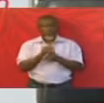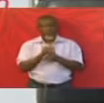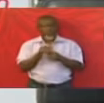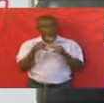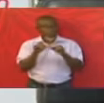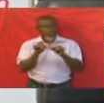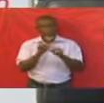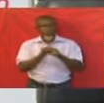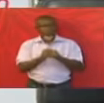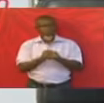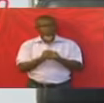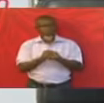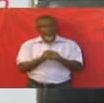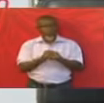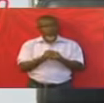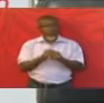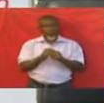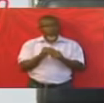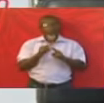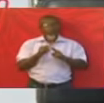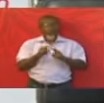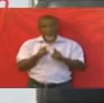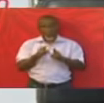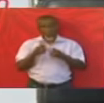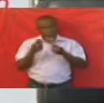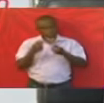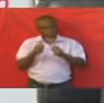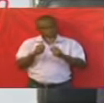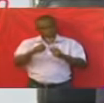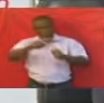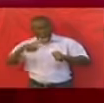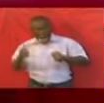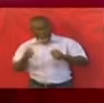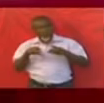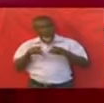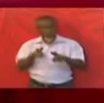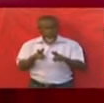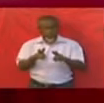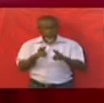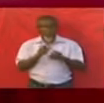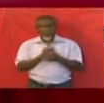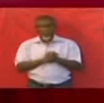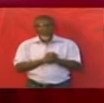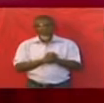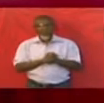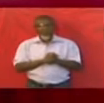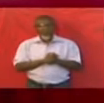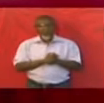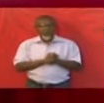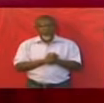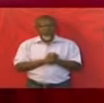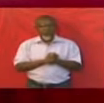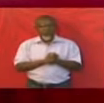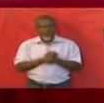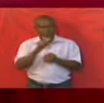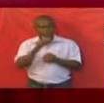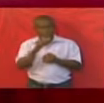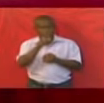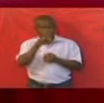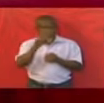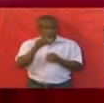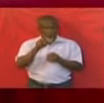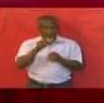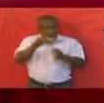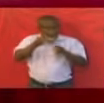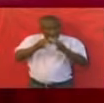alternative method. So that's very important message. Okay, thanks a lot, Doc. Hypothetical question. A patient